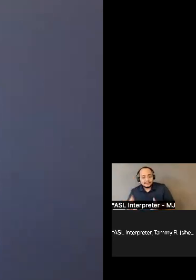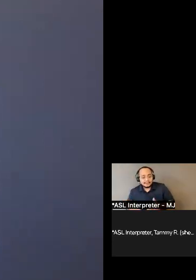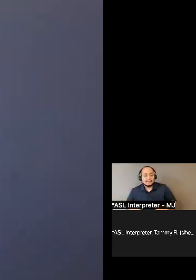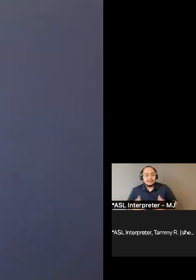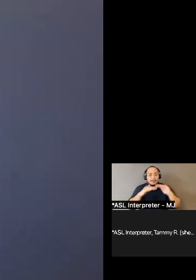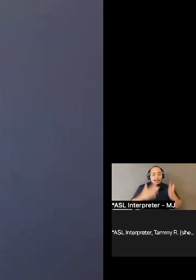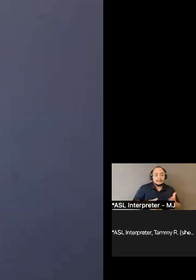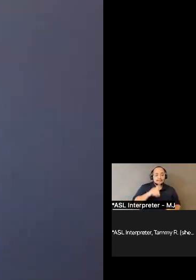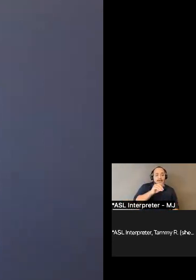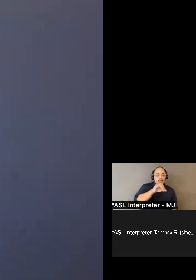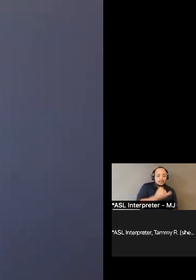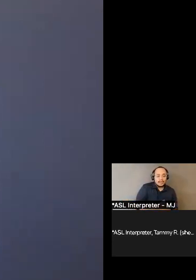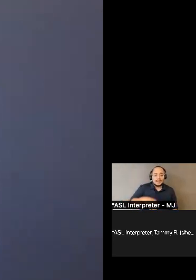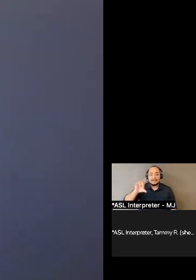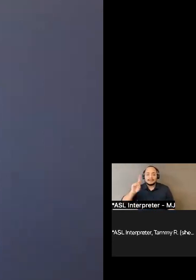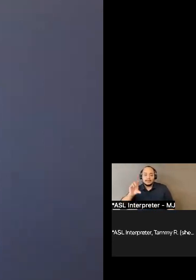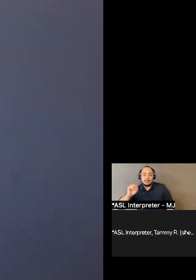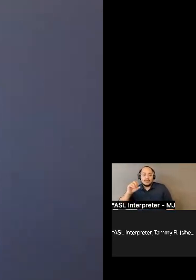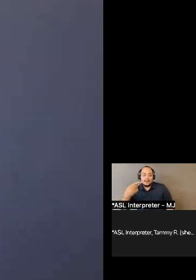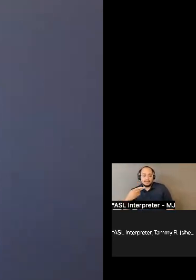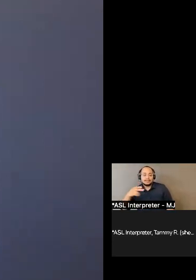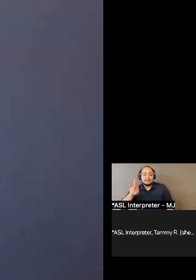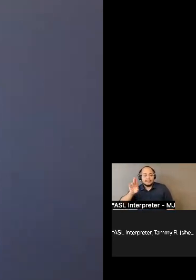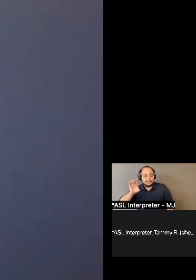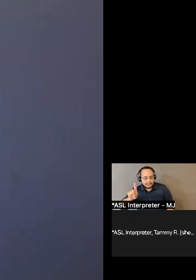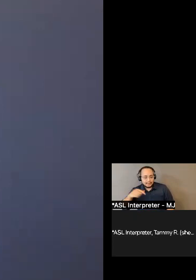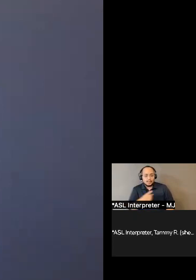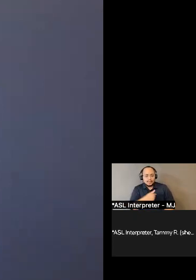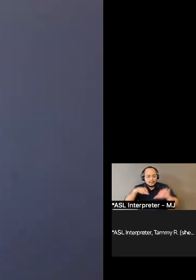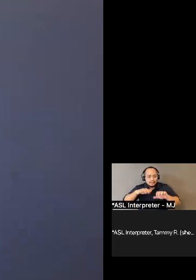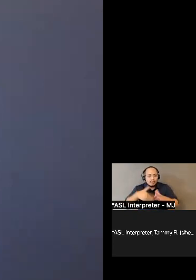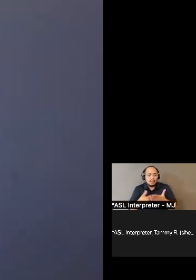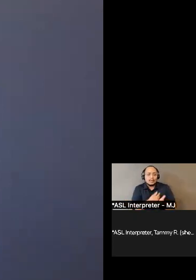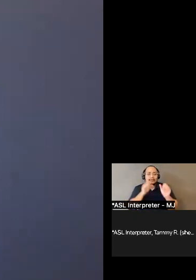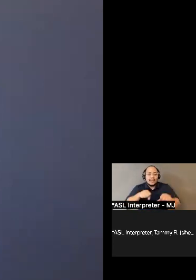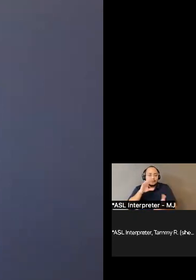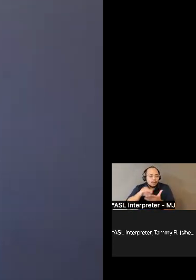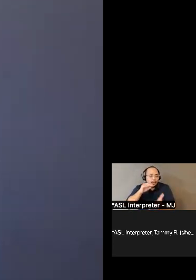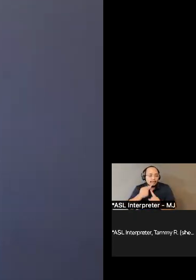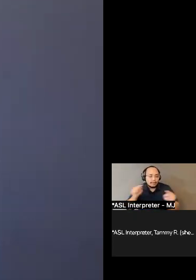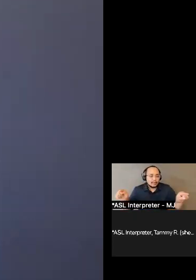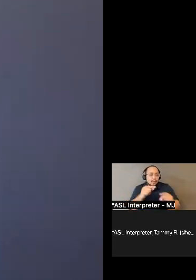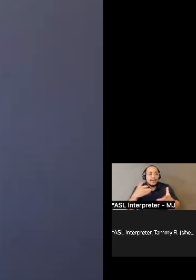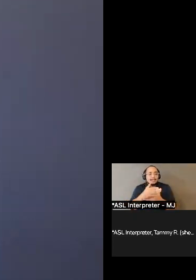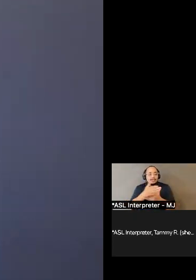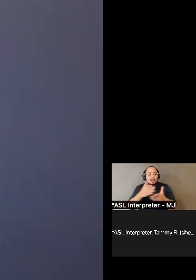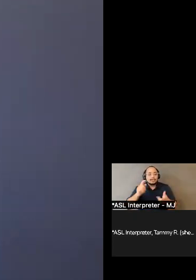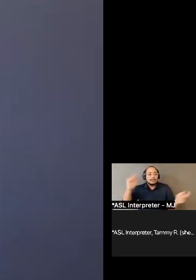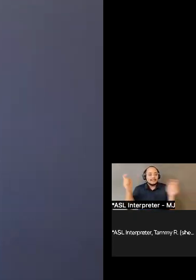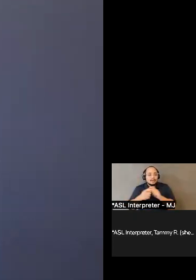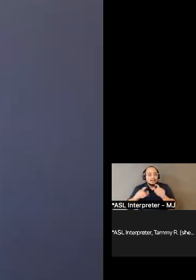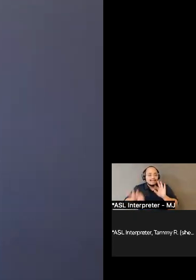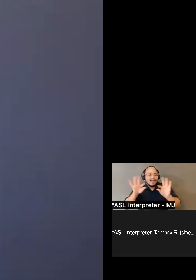Development, are continuing to do all that we can to lift up what we are learning from all of you and sharing transformational findings related